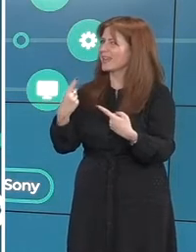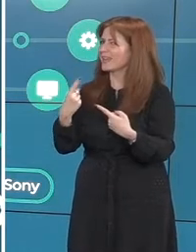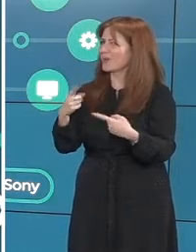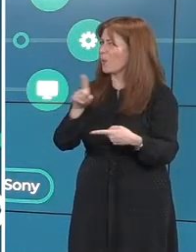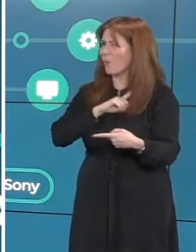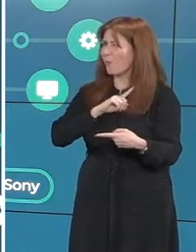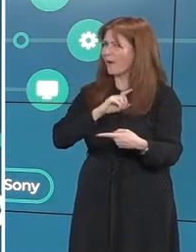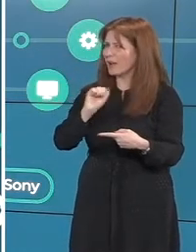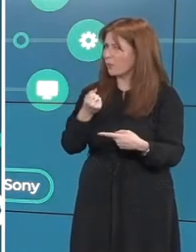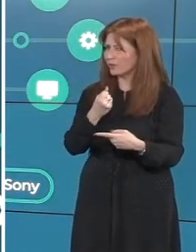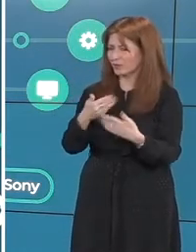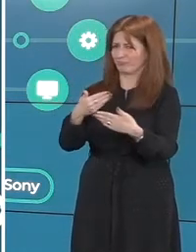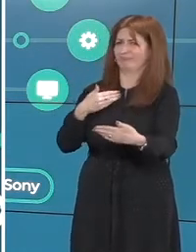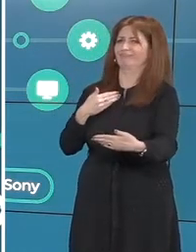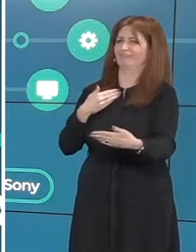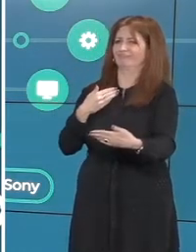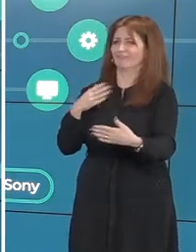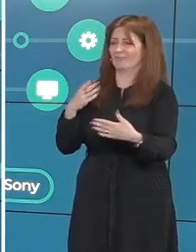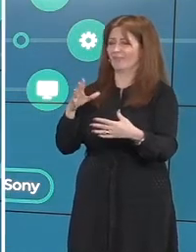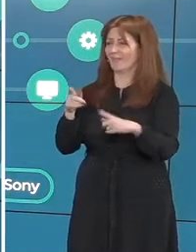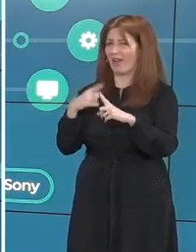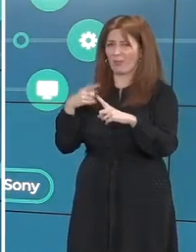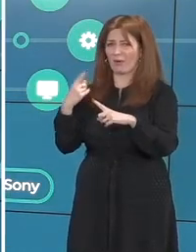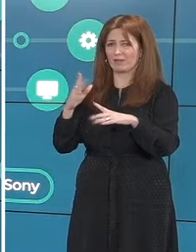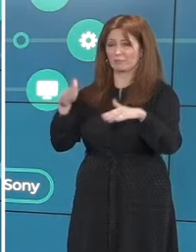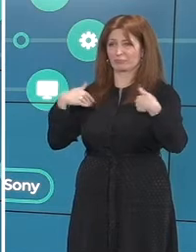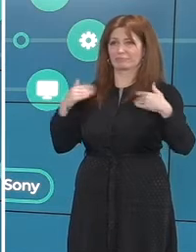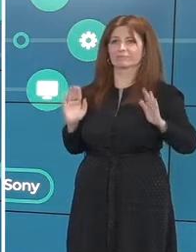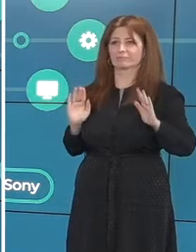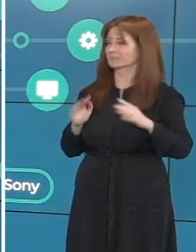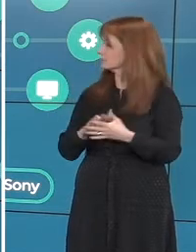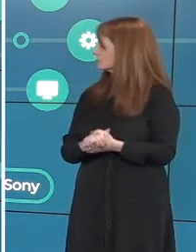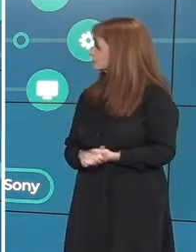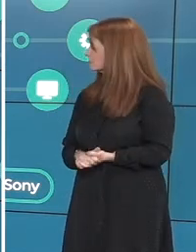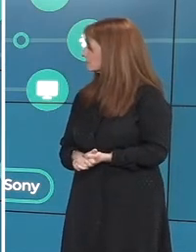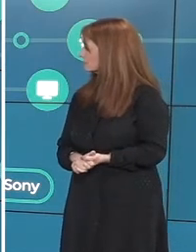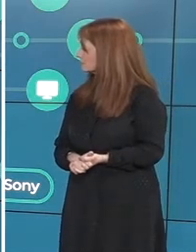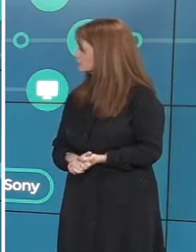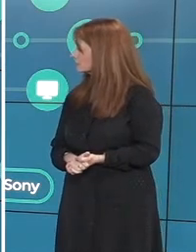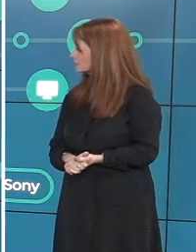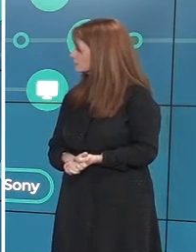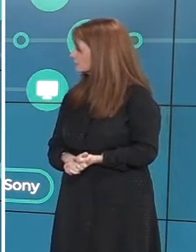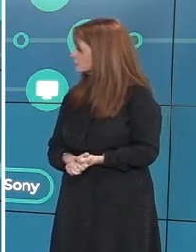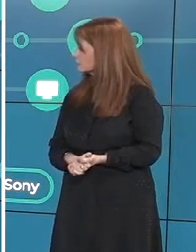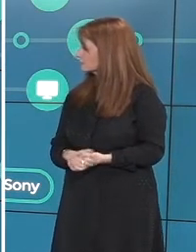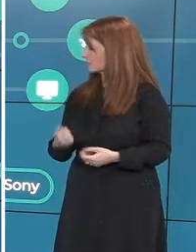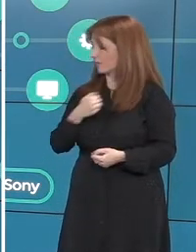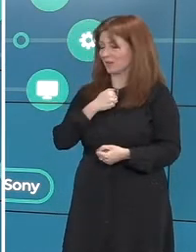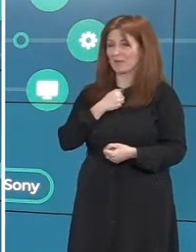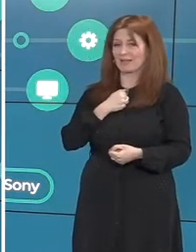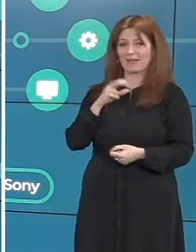this, or you're going to be left out and left behind. Okay. Yeah, I think I would look at it from the perspective